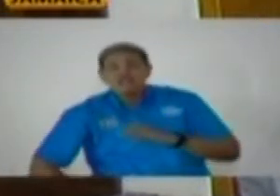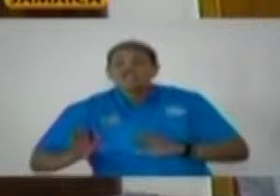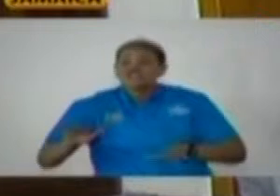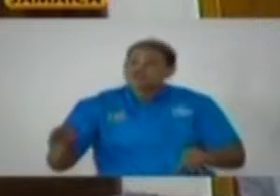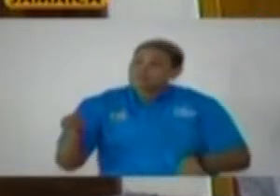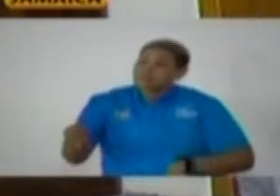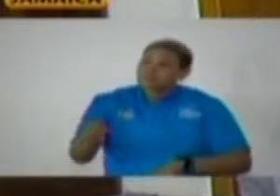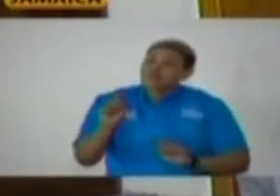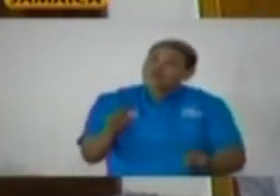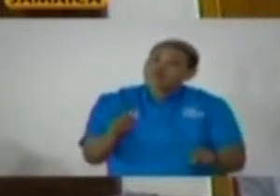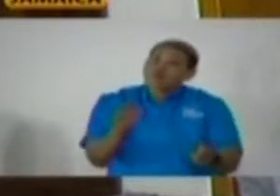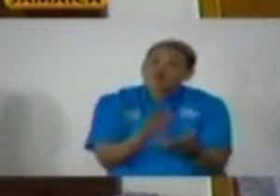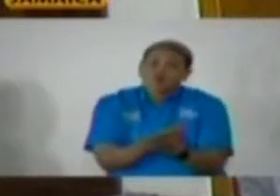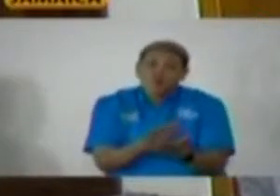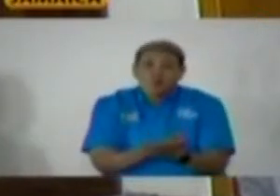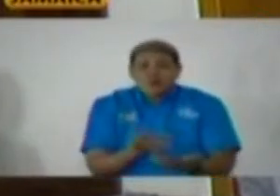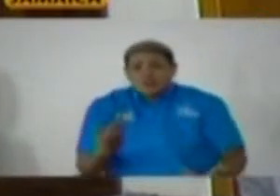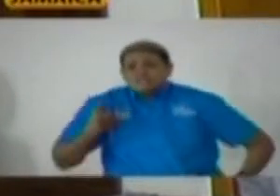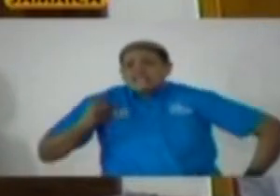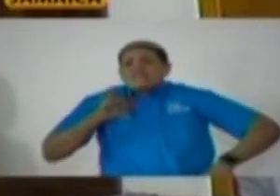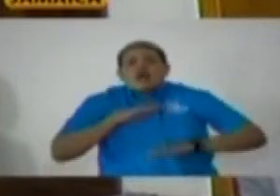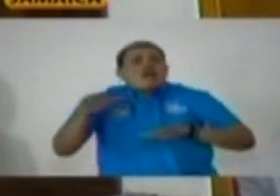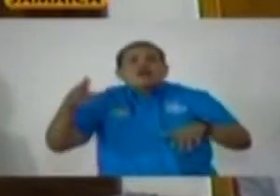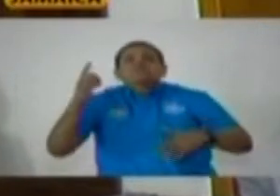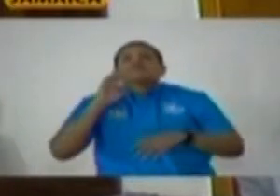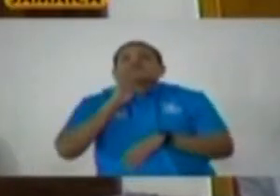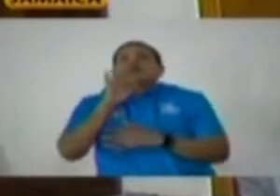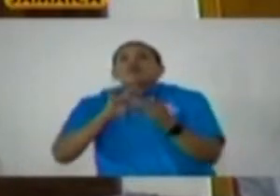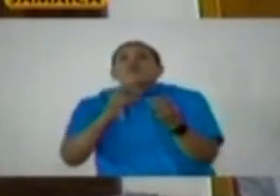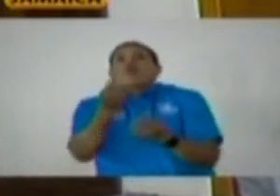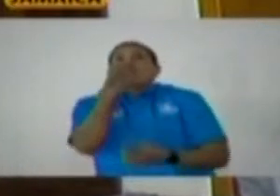children to school. I don't even reach medicine yet.